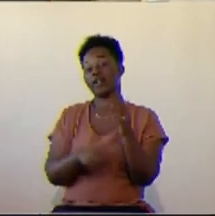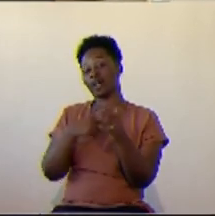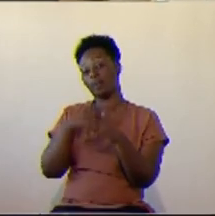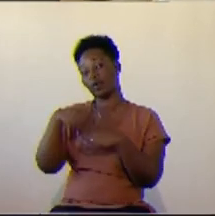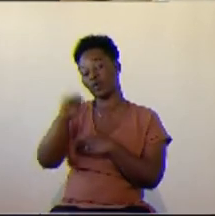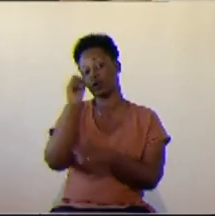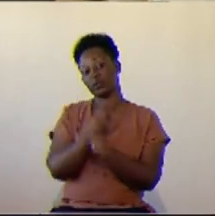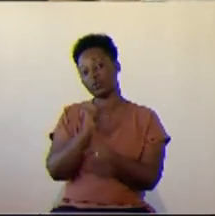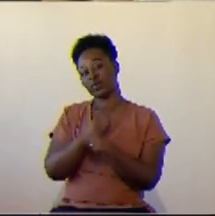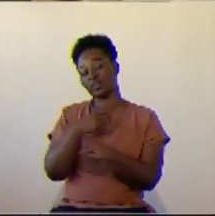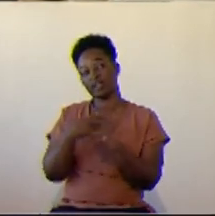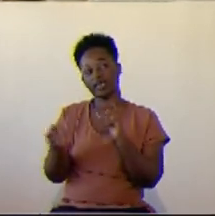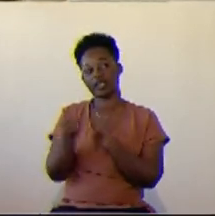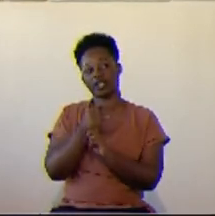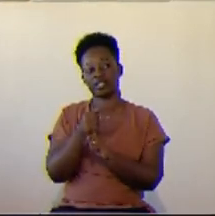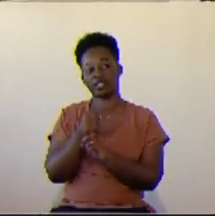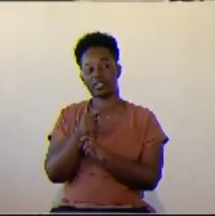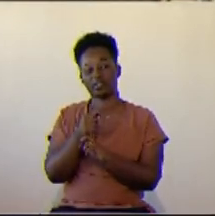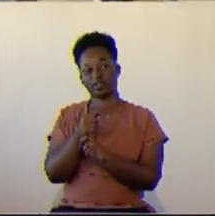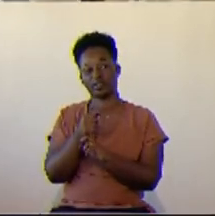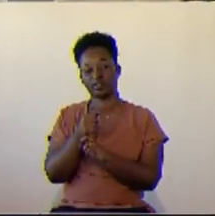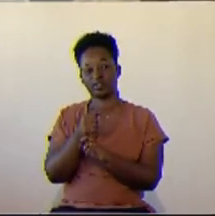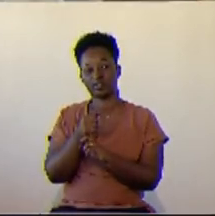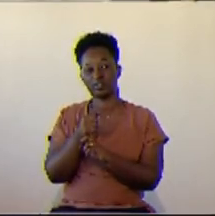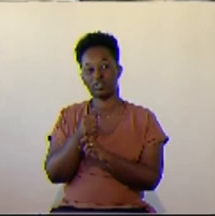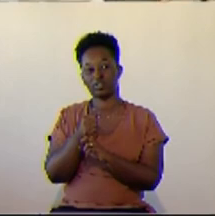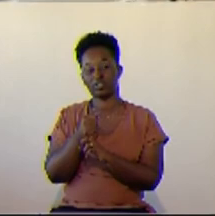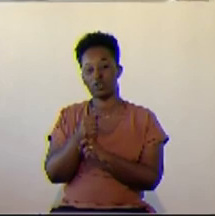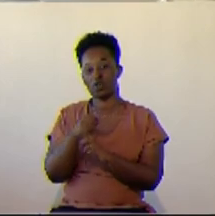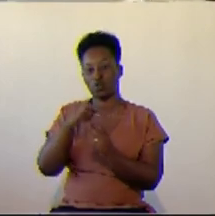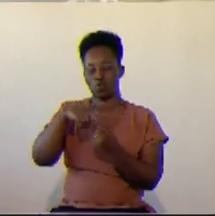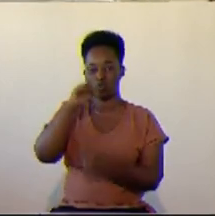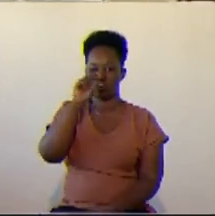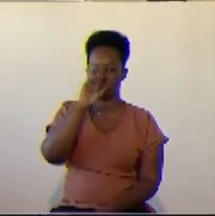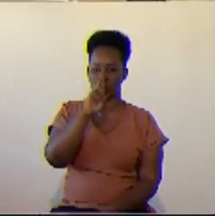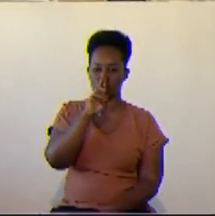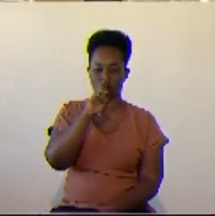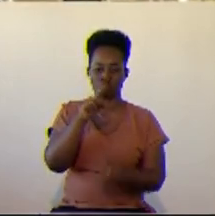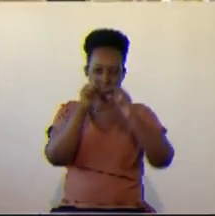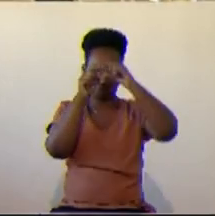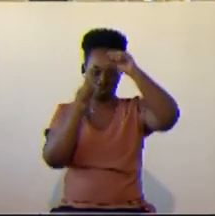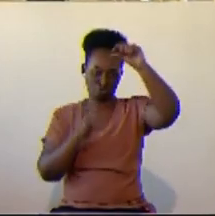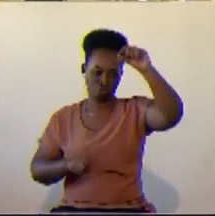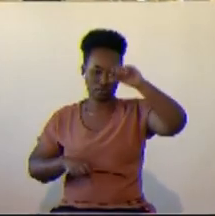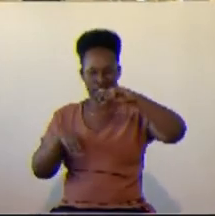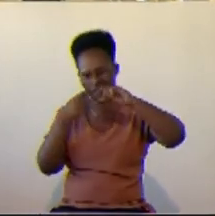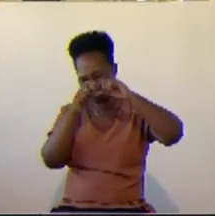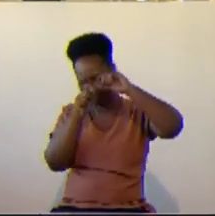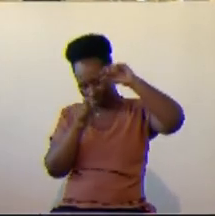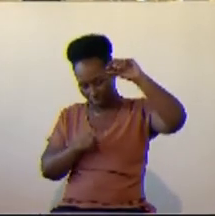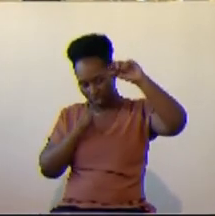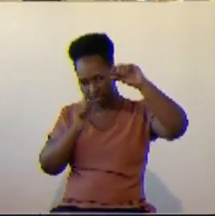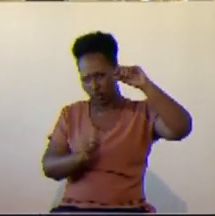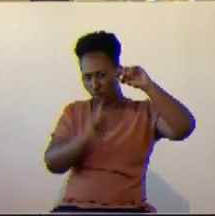going to get a meter rule. For you, you need to use a small ruler. Then I should measure this height. Do you see this